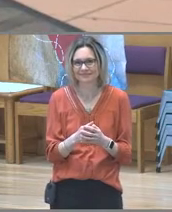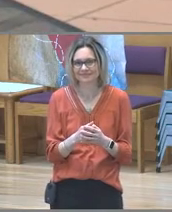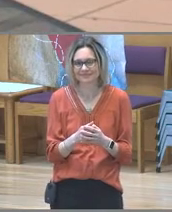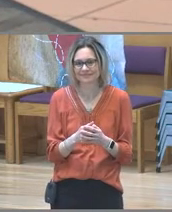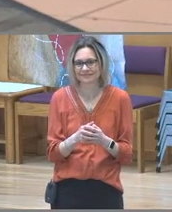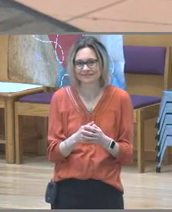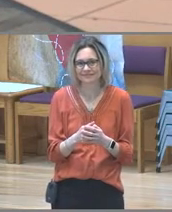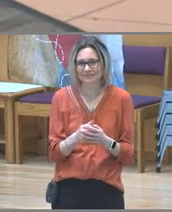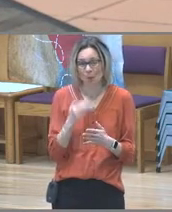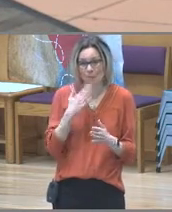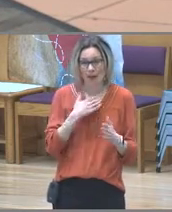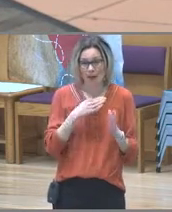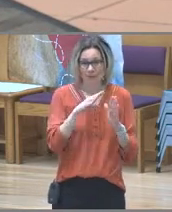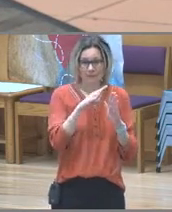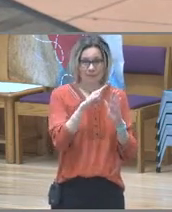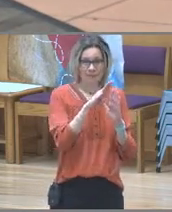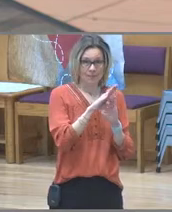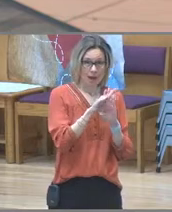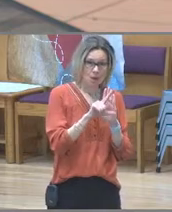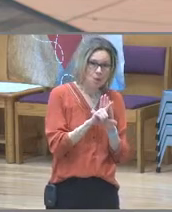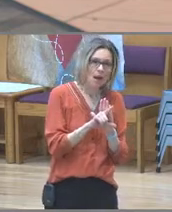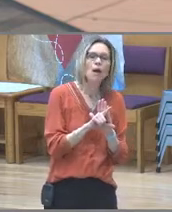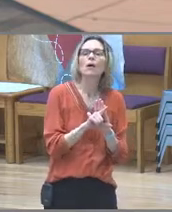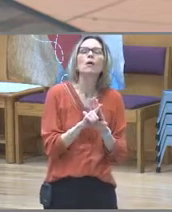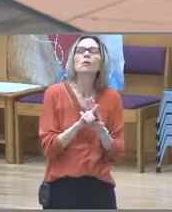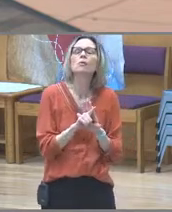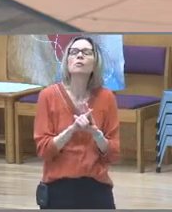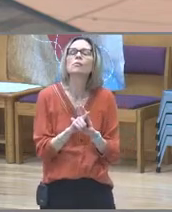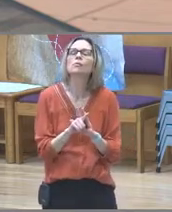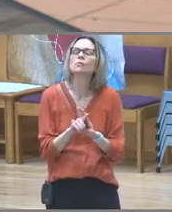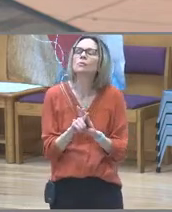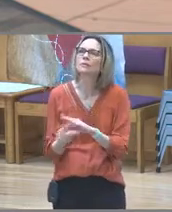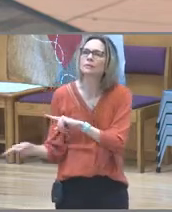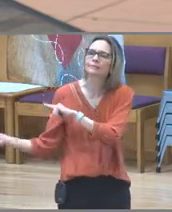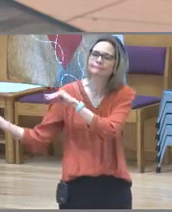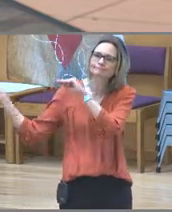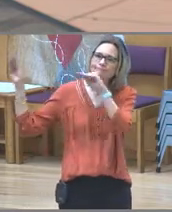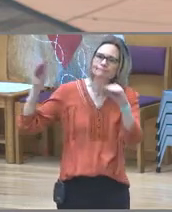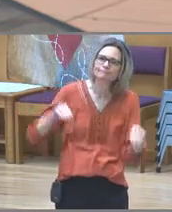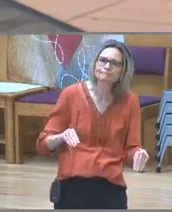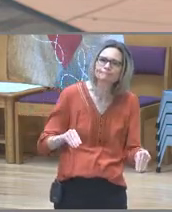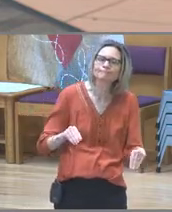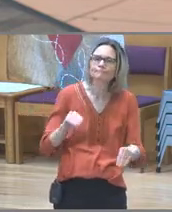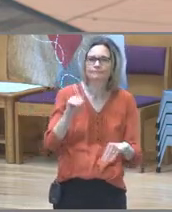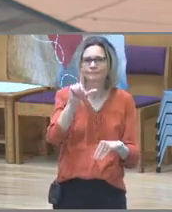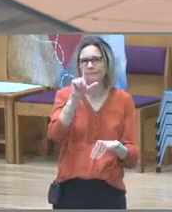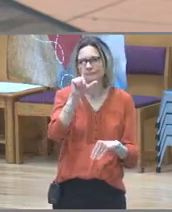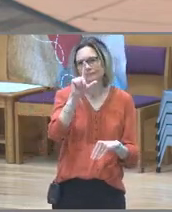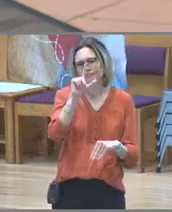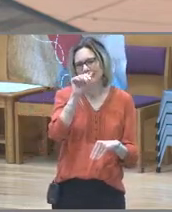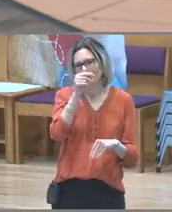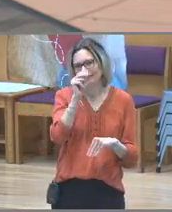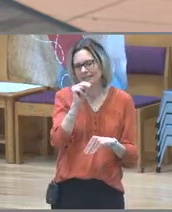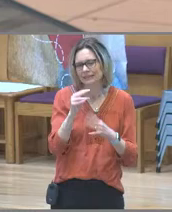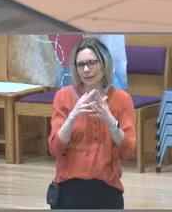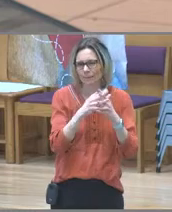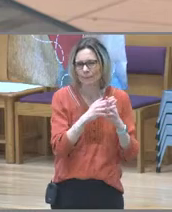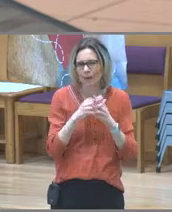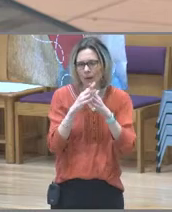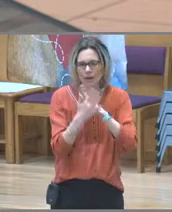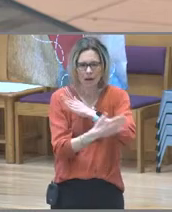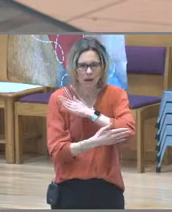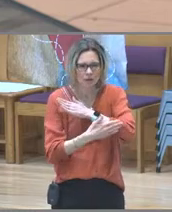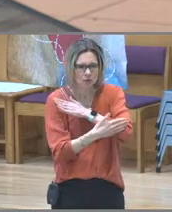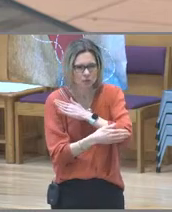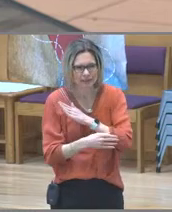You know my background coming from a Latin American country. And when I read this passage, it takes me to